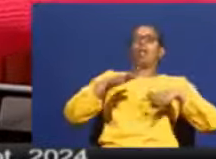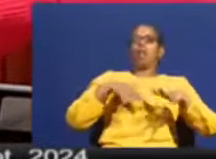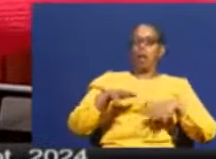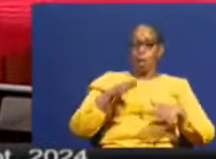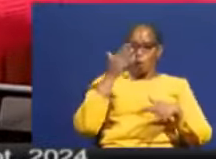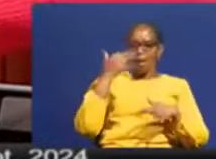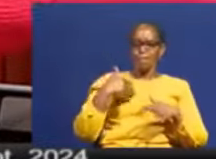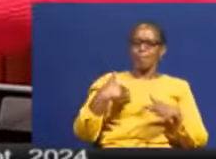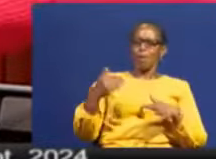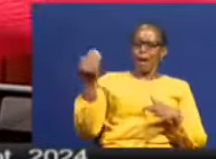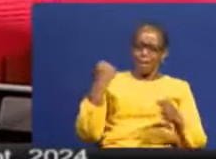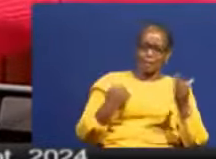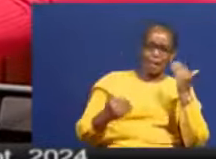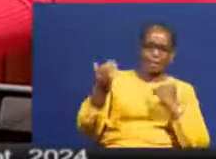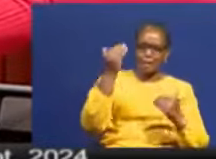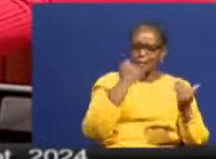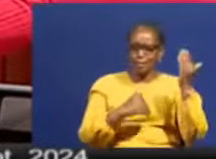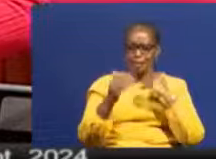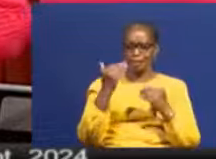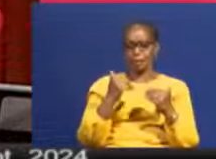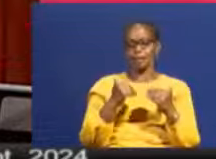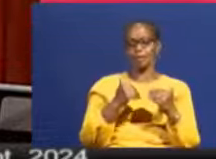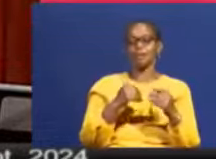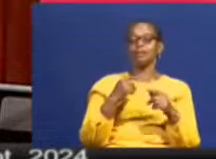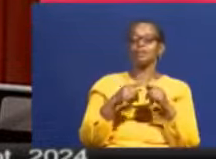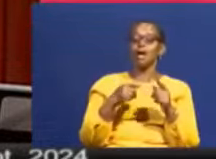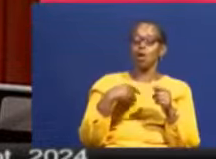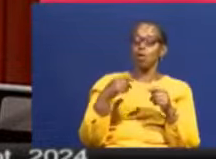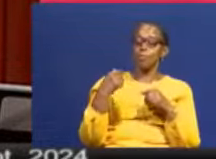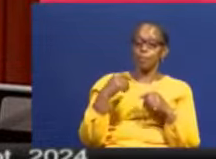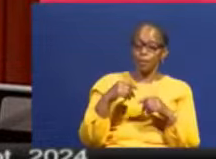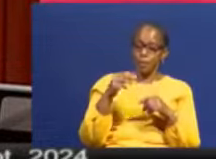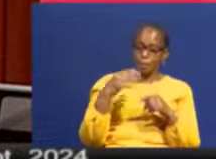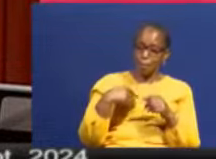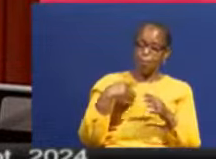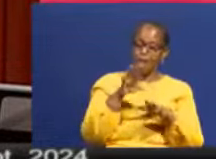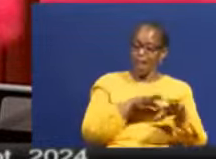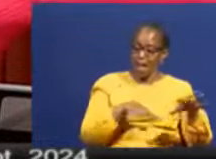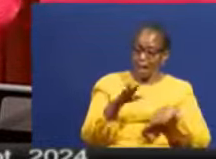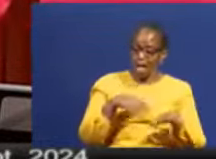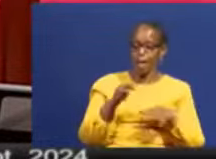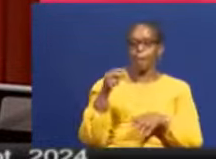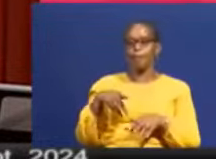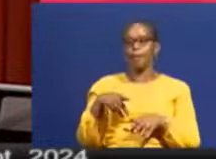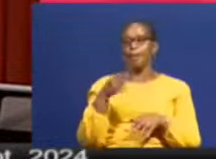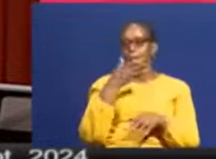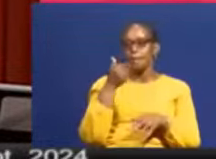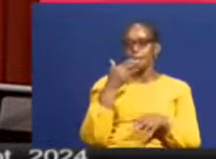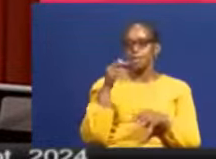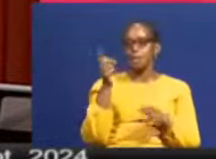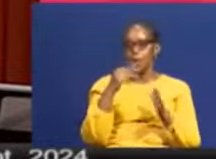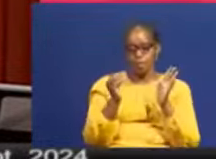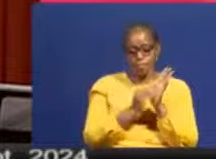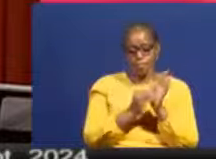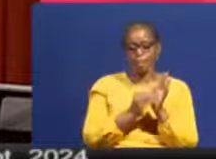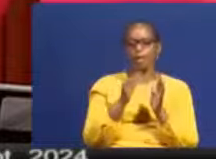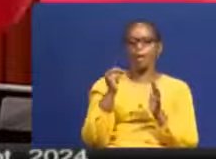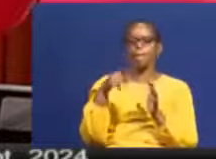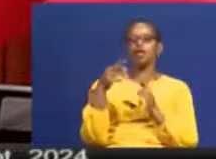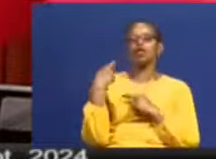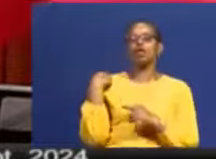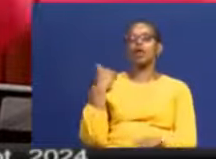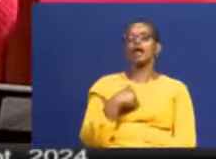of MPs has totally been removed. But MPs are still being harassed. Put it and make MPs have a role. I